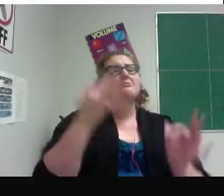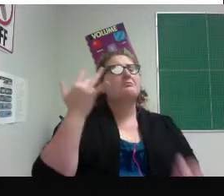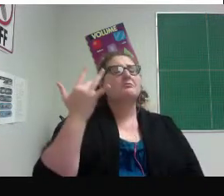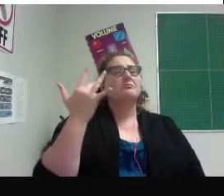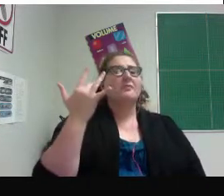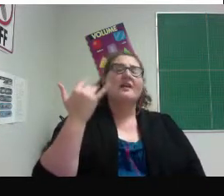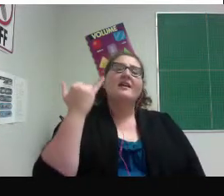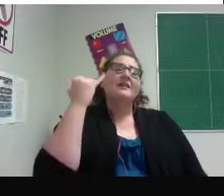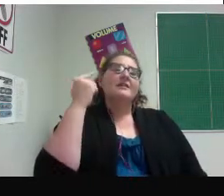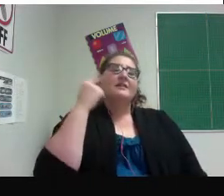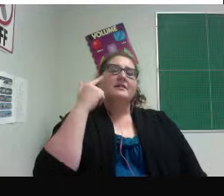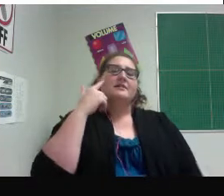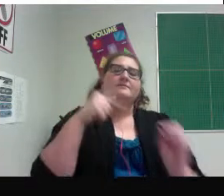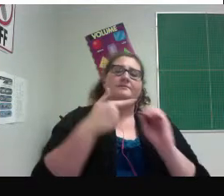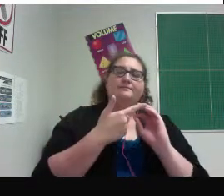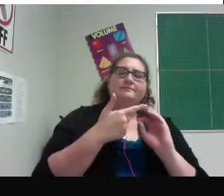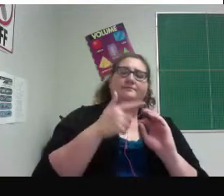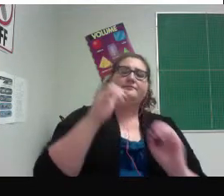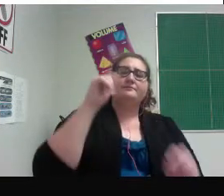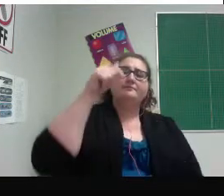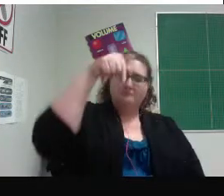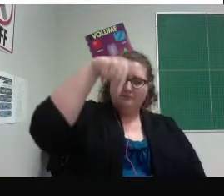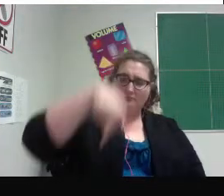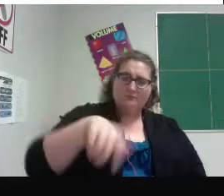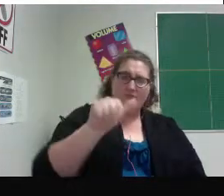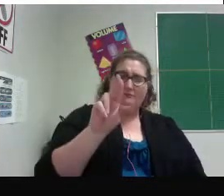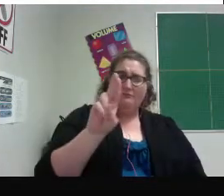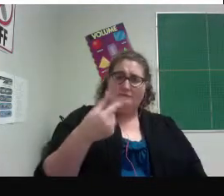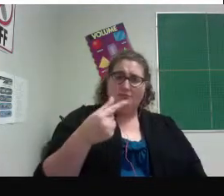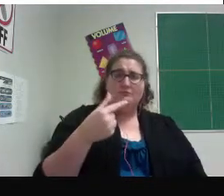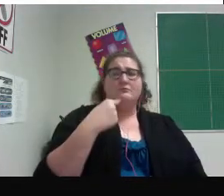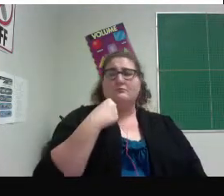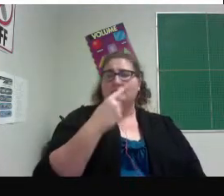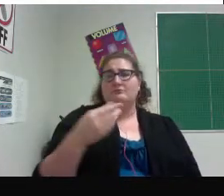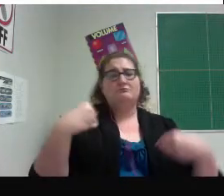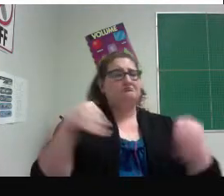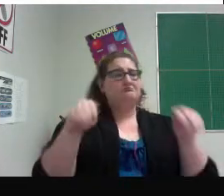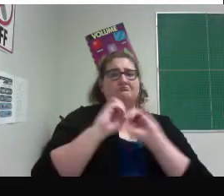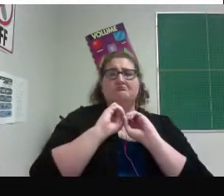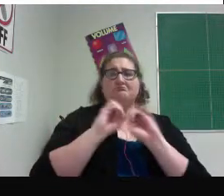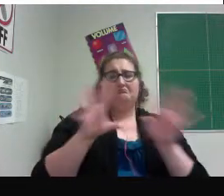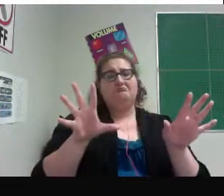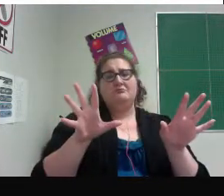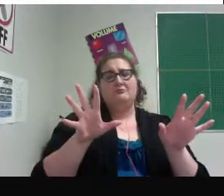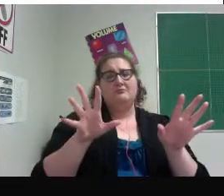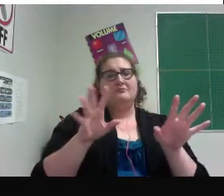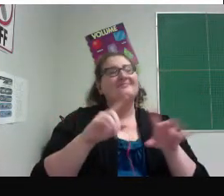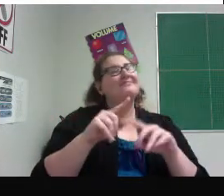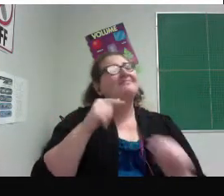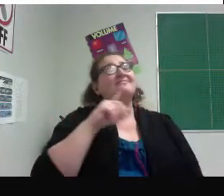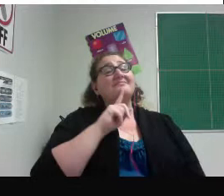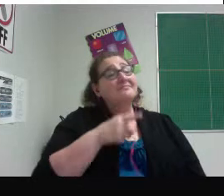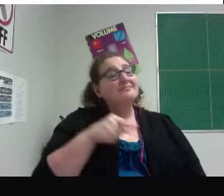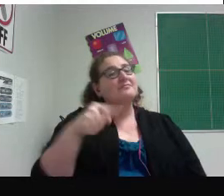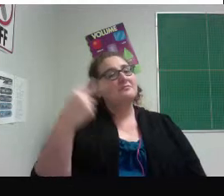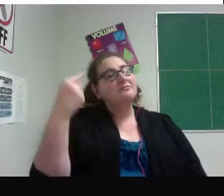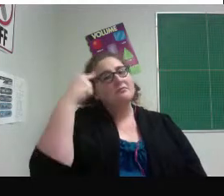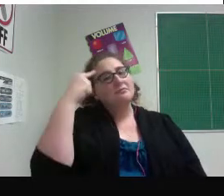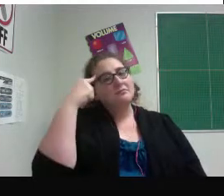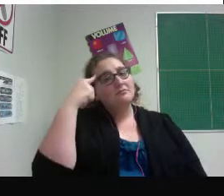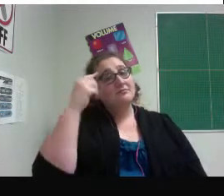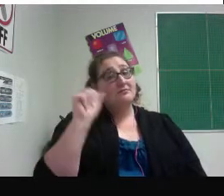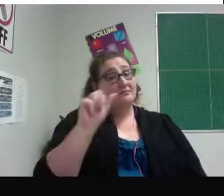Well, if we look at it for sales in August, if we keep going with this trend line, that would say that they're not selling any backpacks in August. Do you